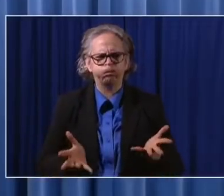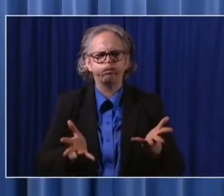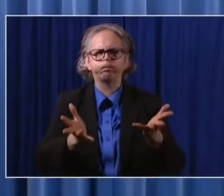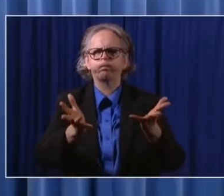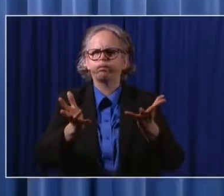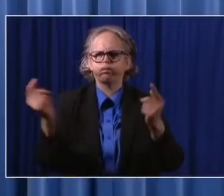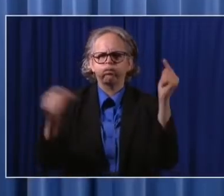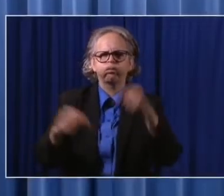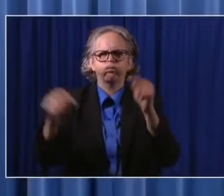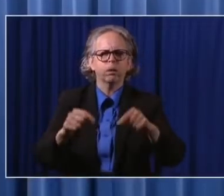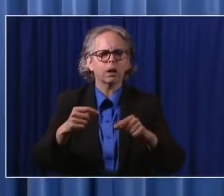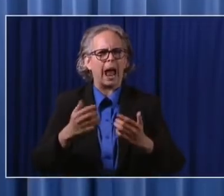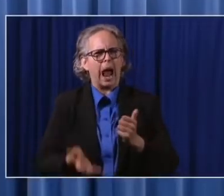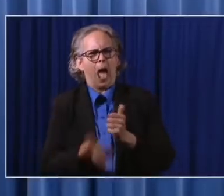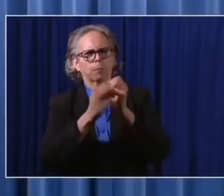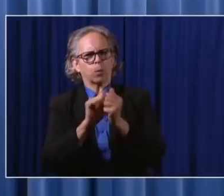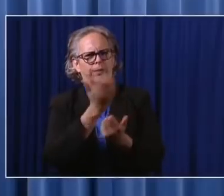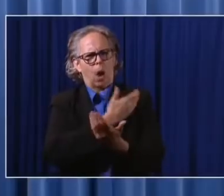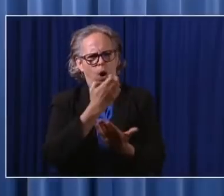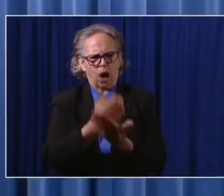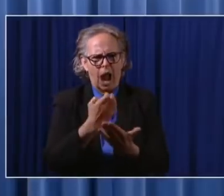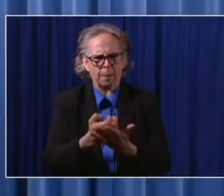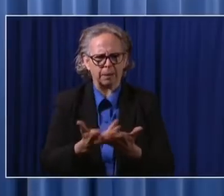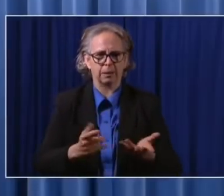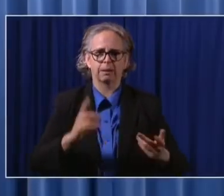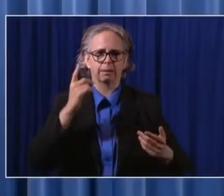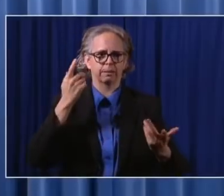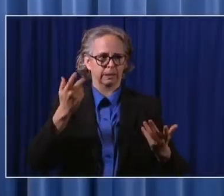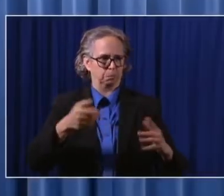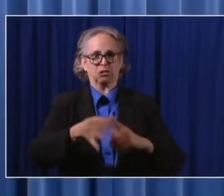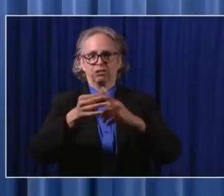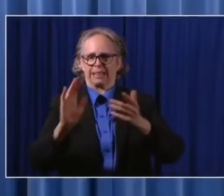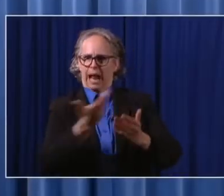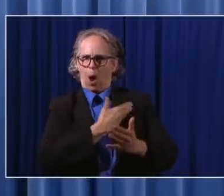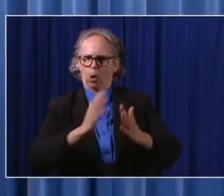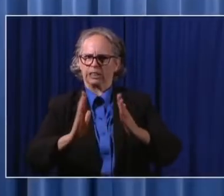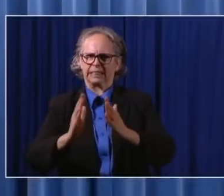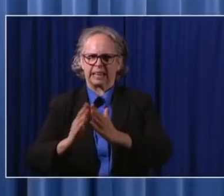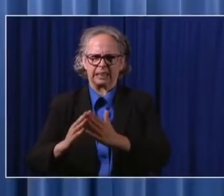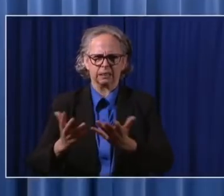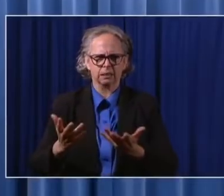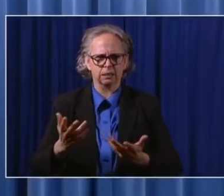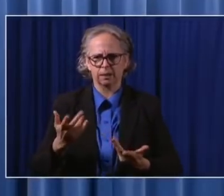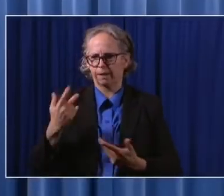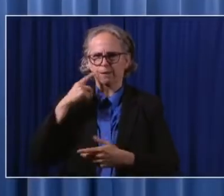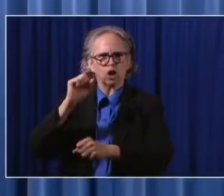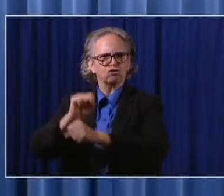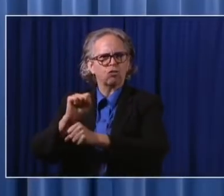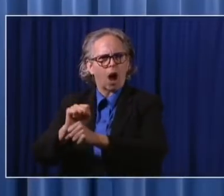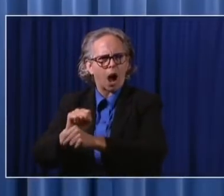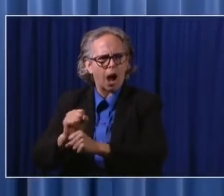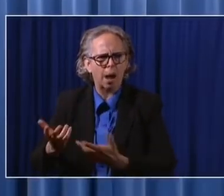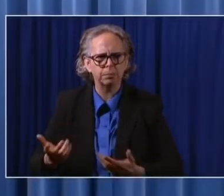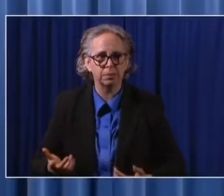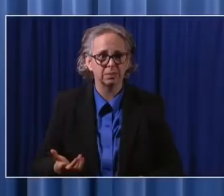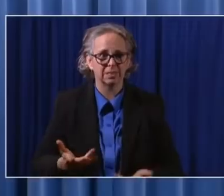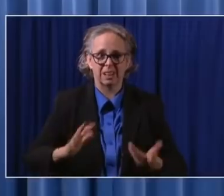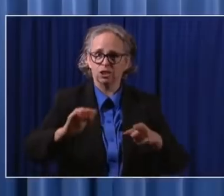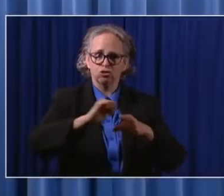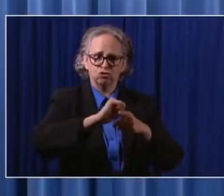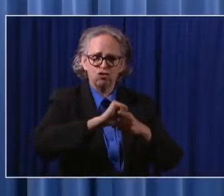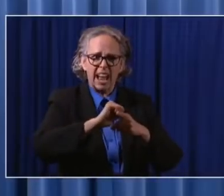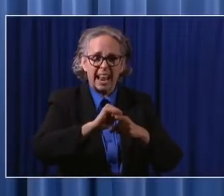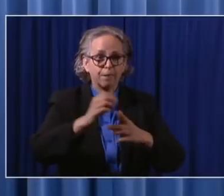or city, but they also drive our economy in many other ways. They train our future workforce.